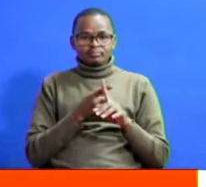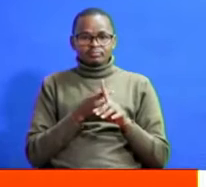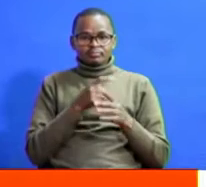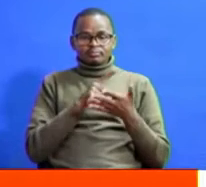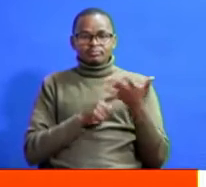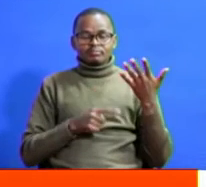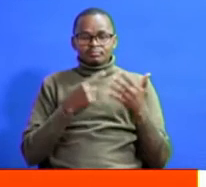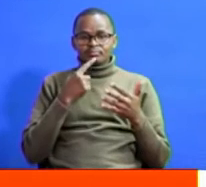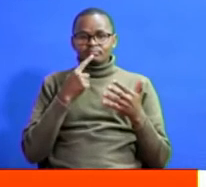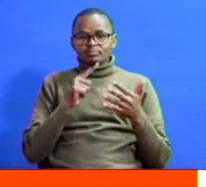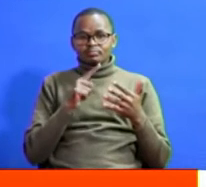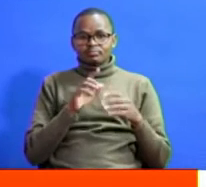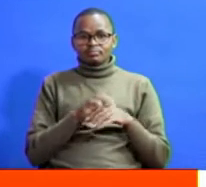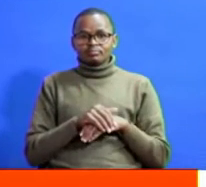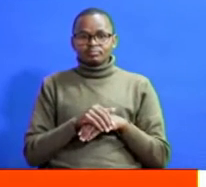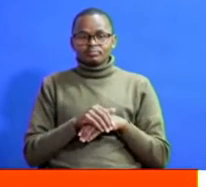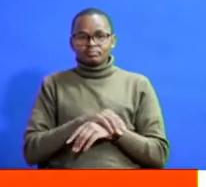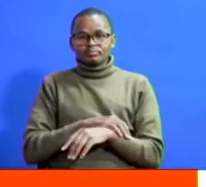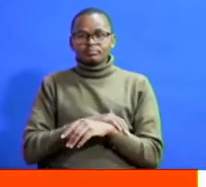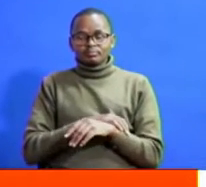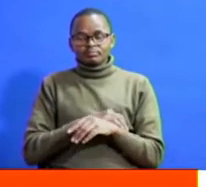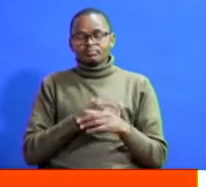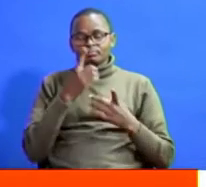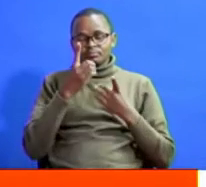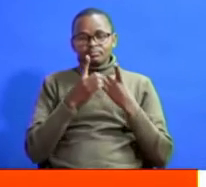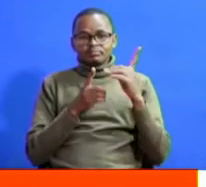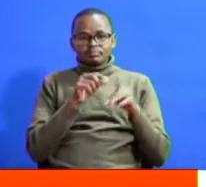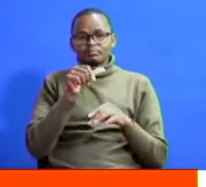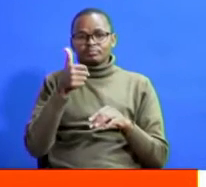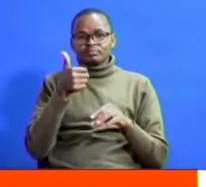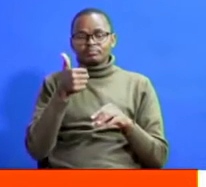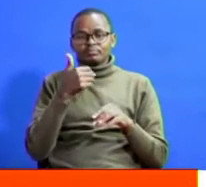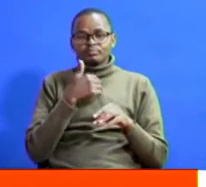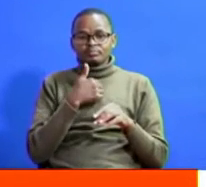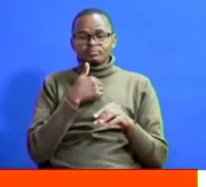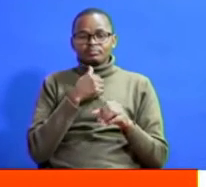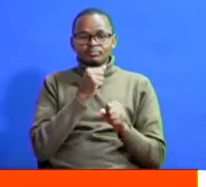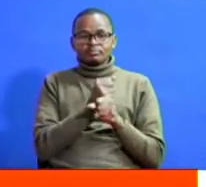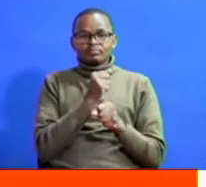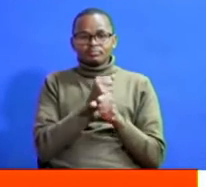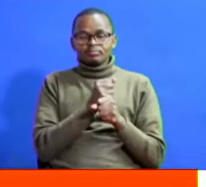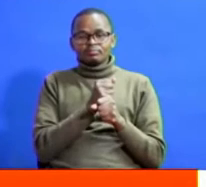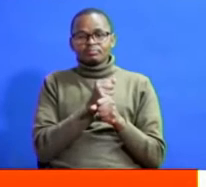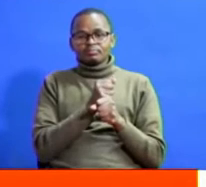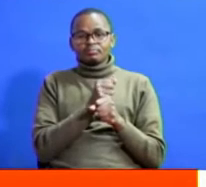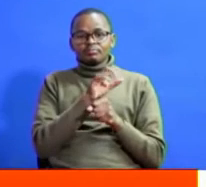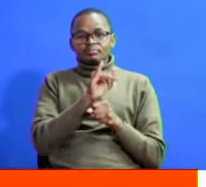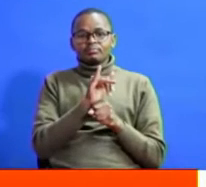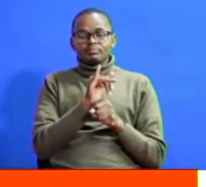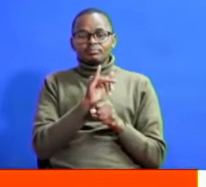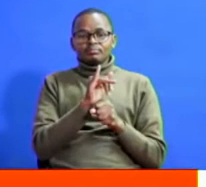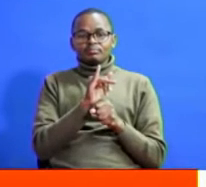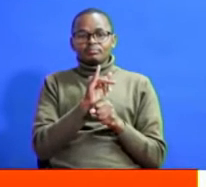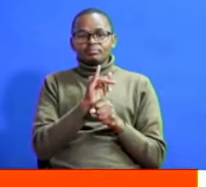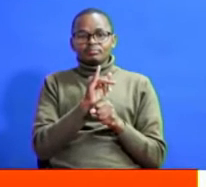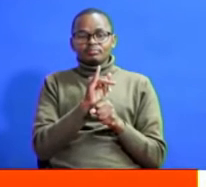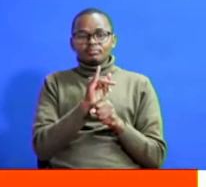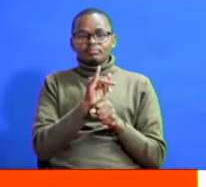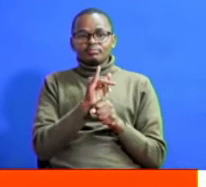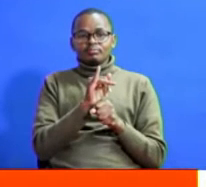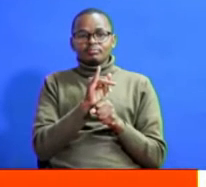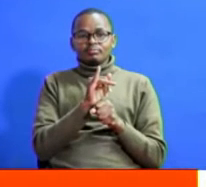we saw in the gubernatorial debate and other debates that have been conducted by different media